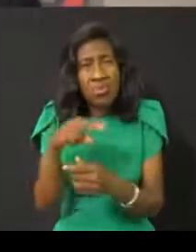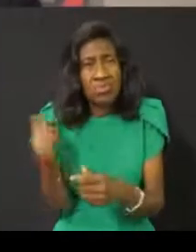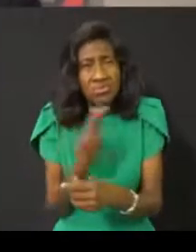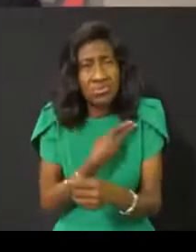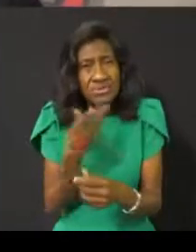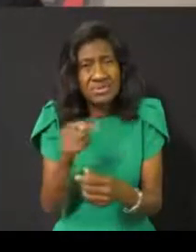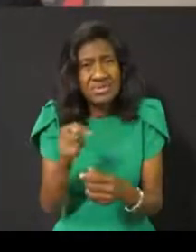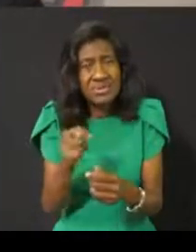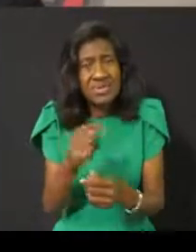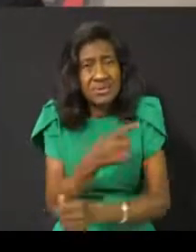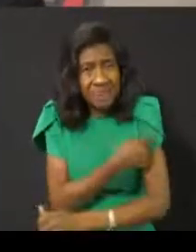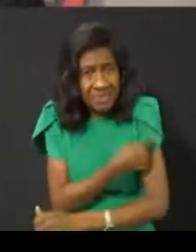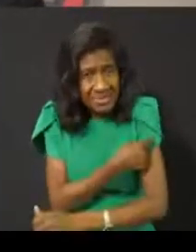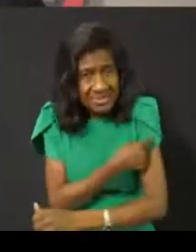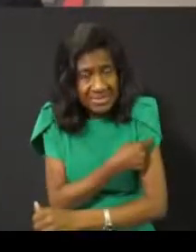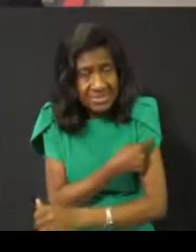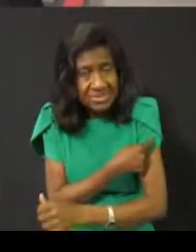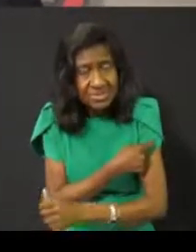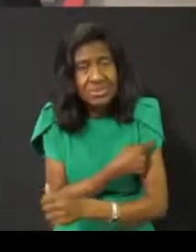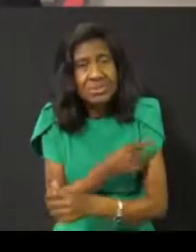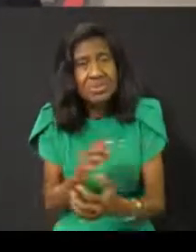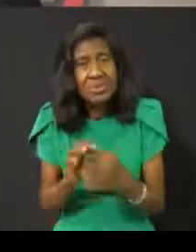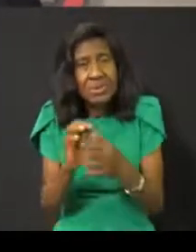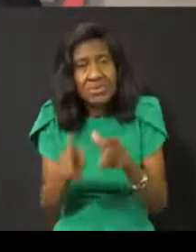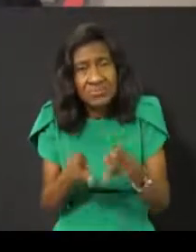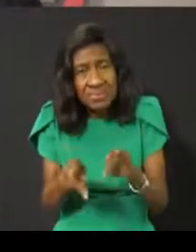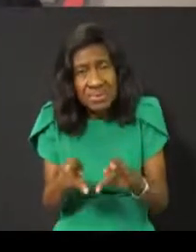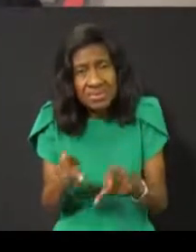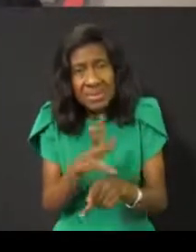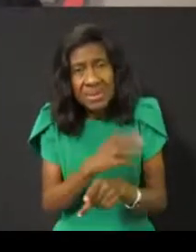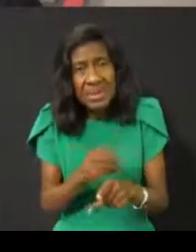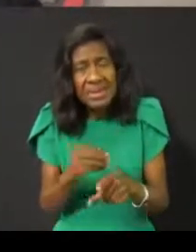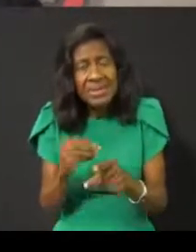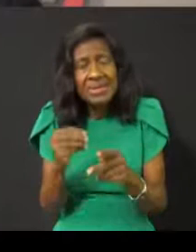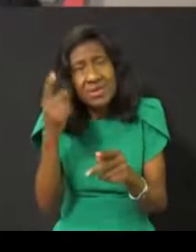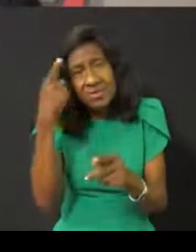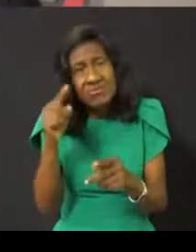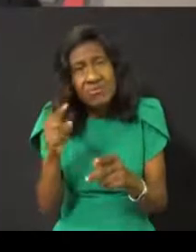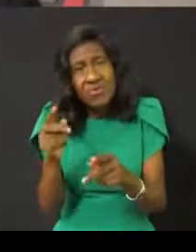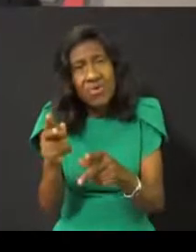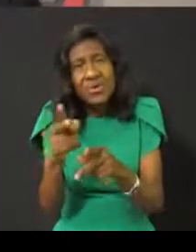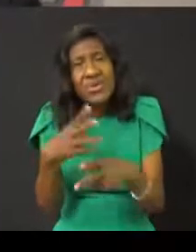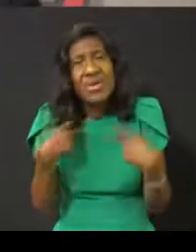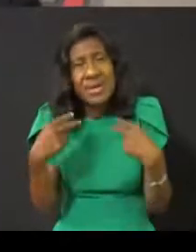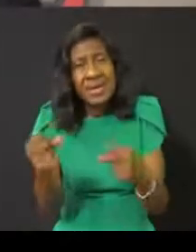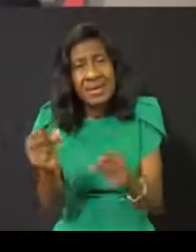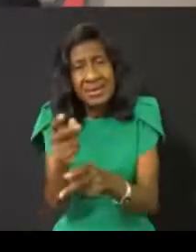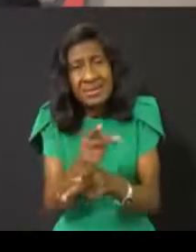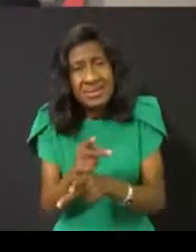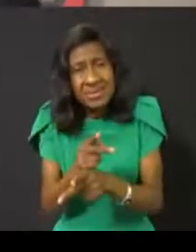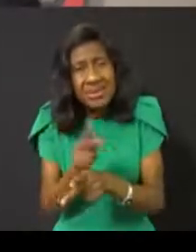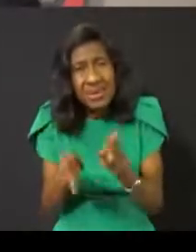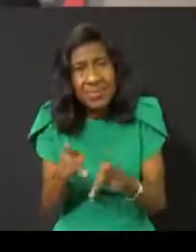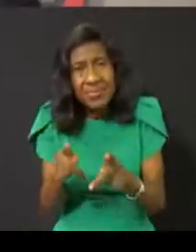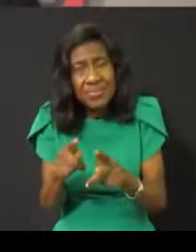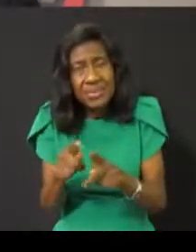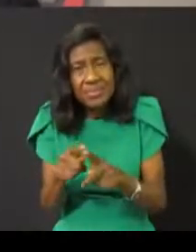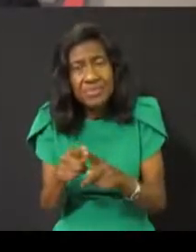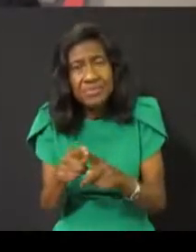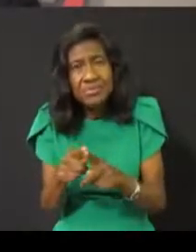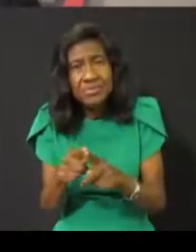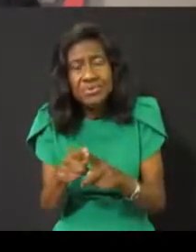rate, and preparedness of our health sector, we can support businesses in reopening